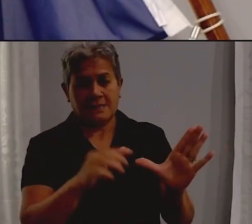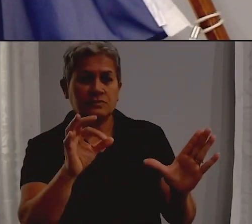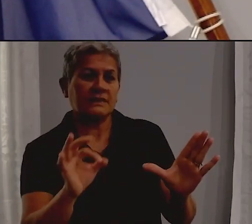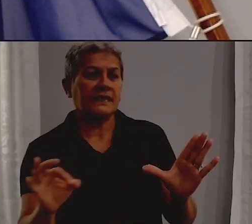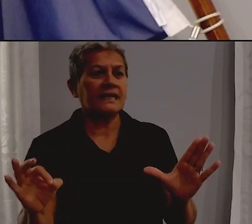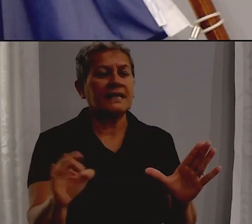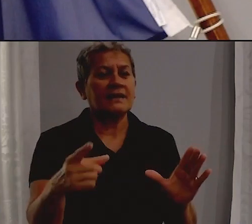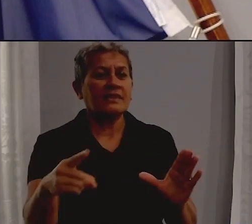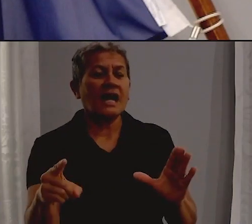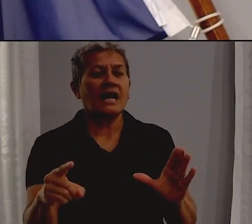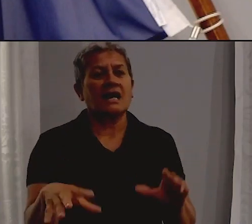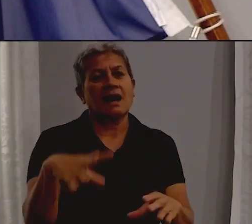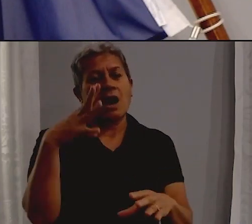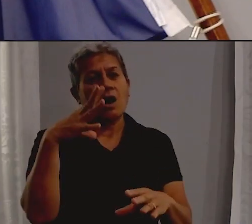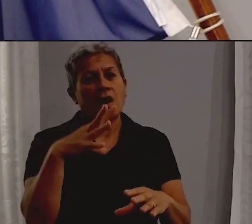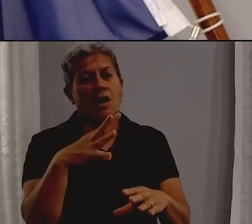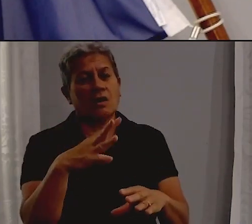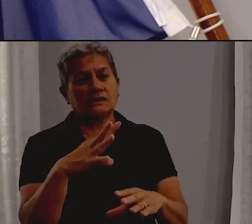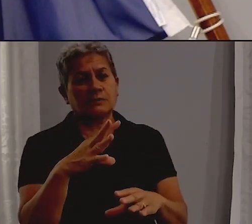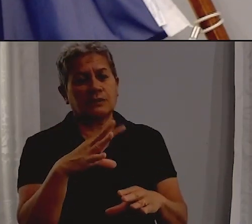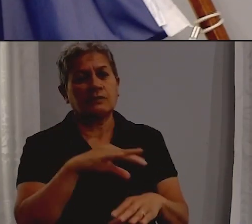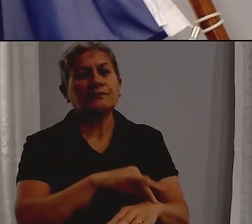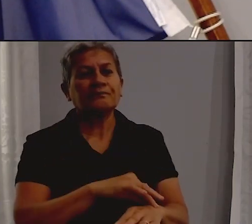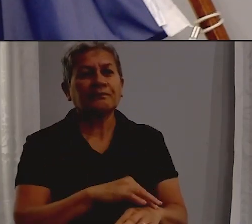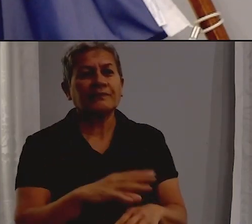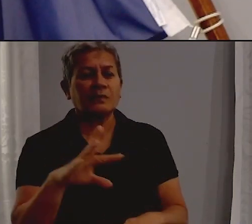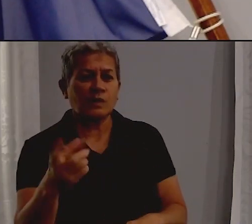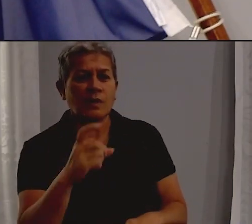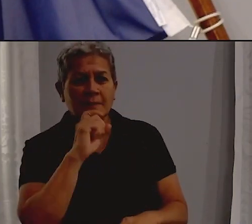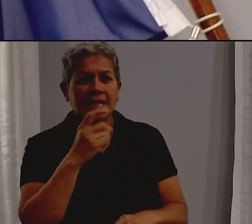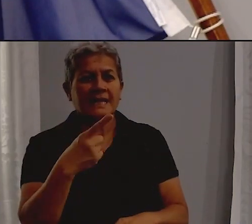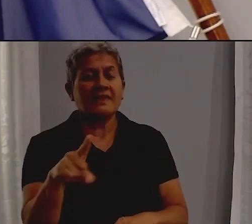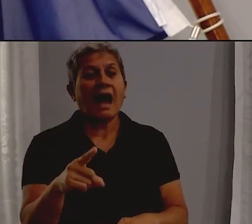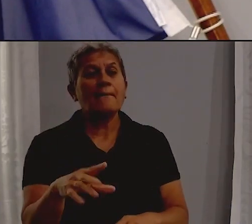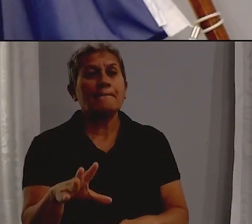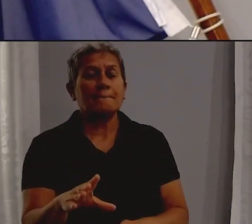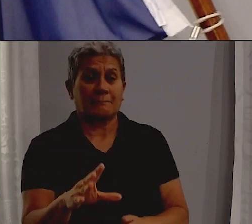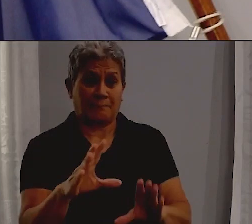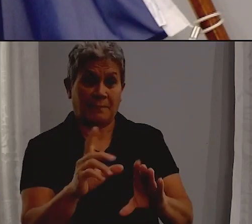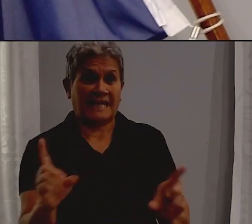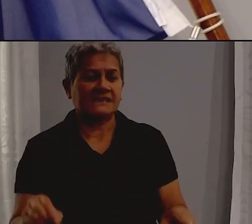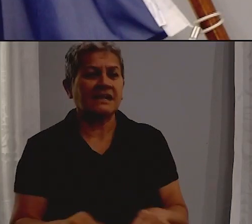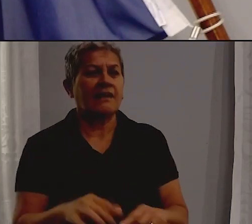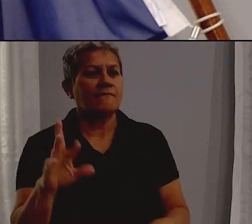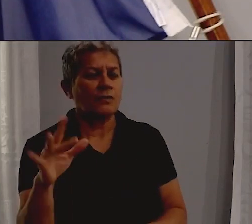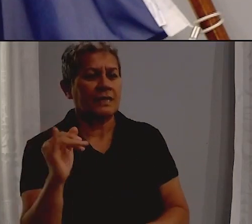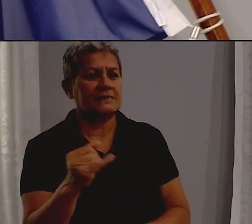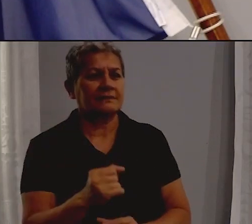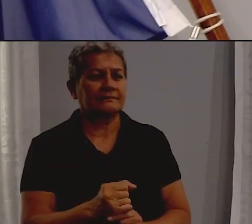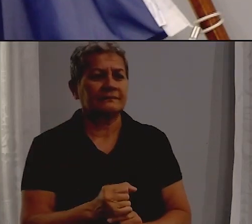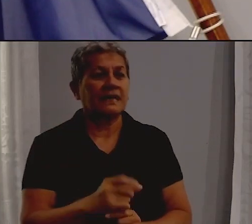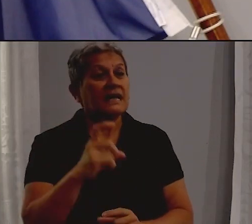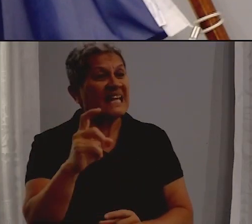the isolation facility for moderate cases. Any severe cases will get transferred to and managed in the